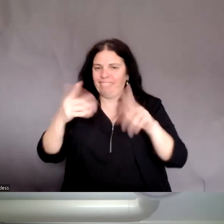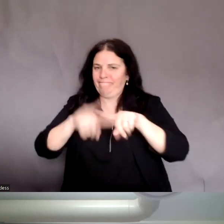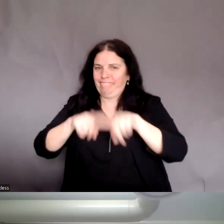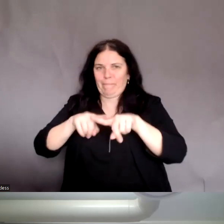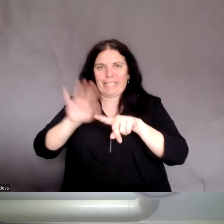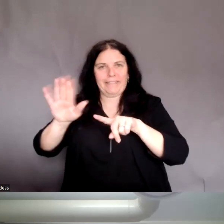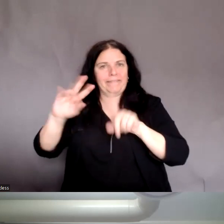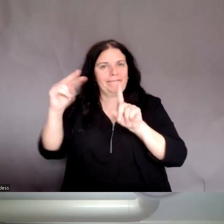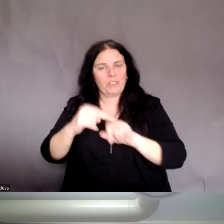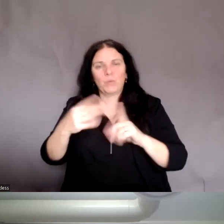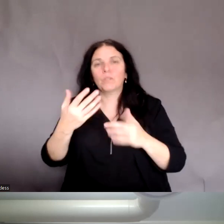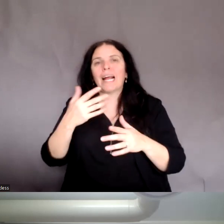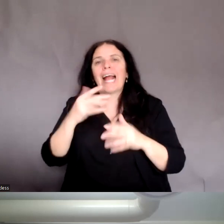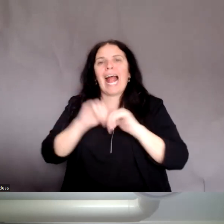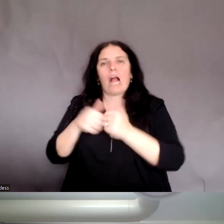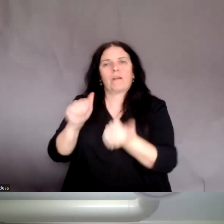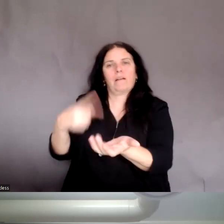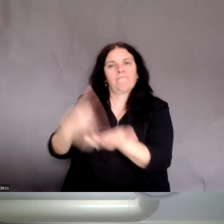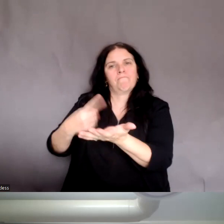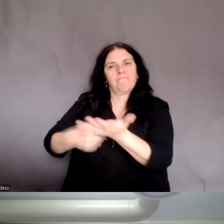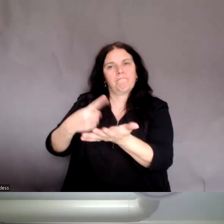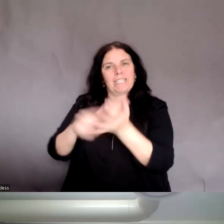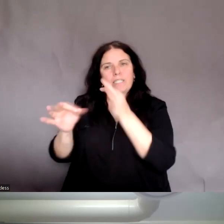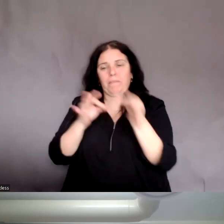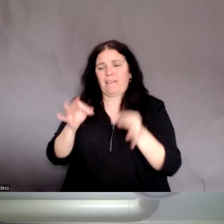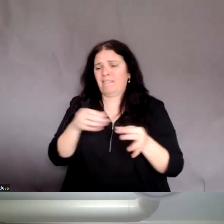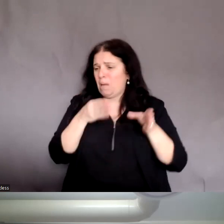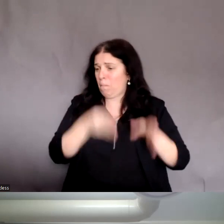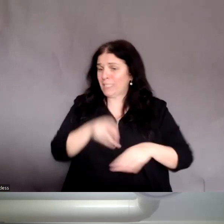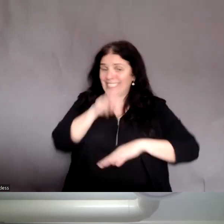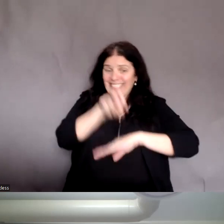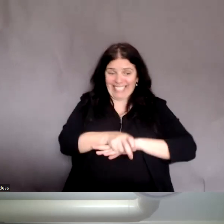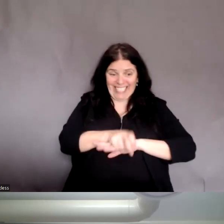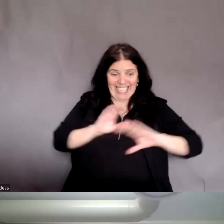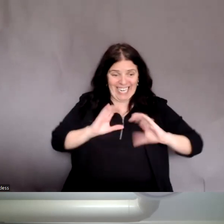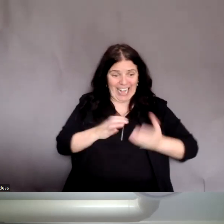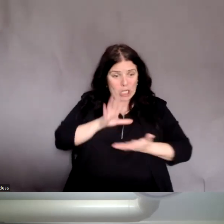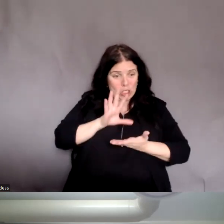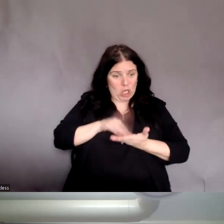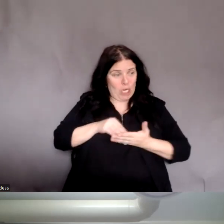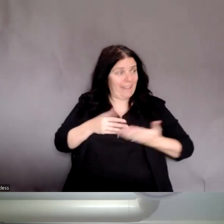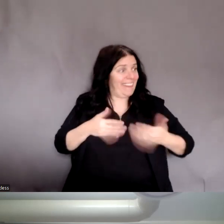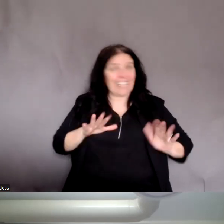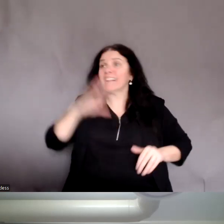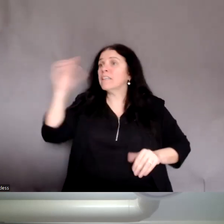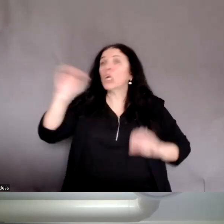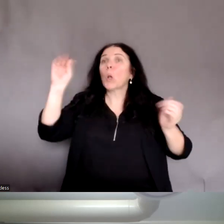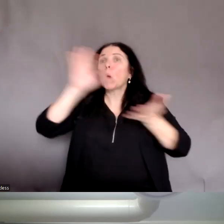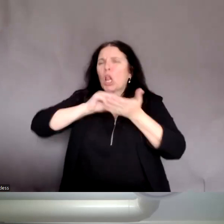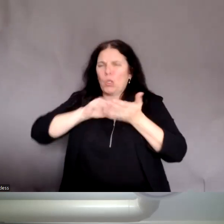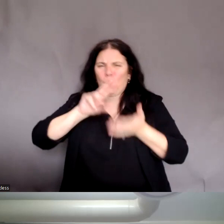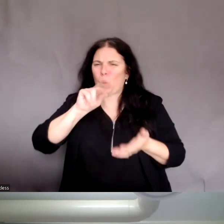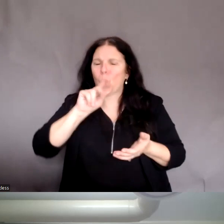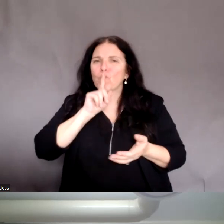to argue for that and explain that a person doesn't just learn when they're sitting in the seat, they're learning the whole time. Part of the thing